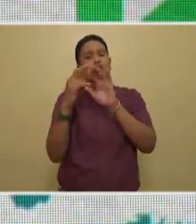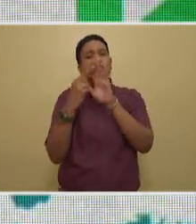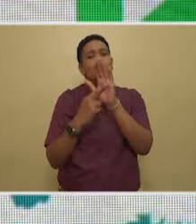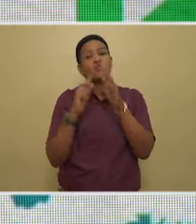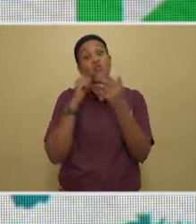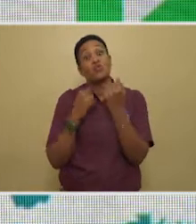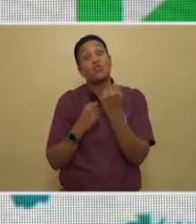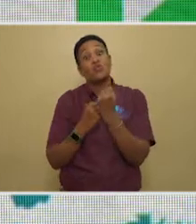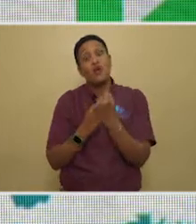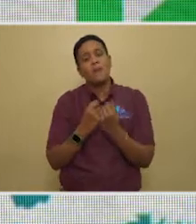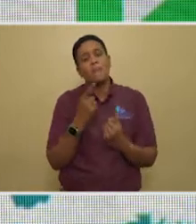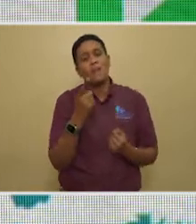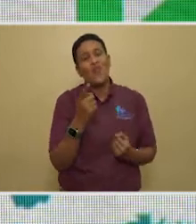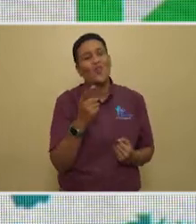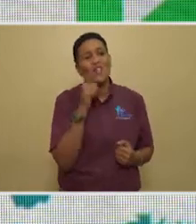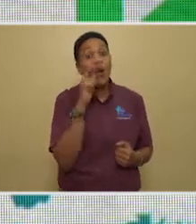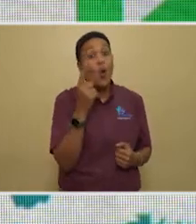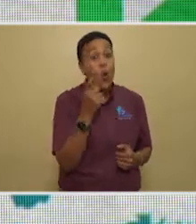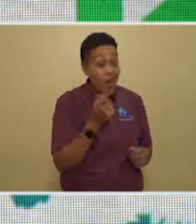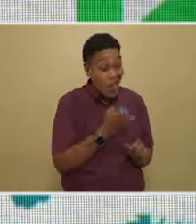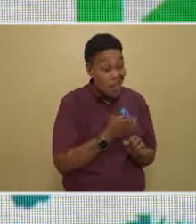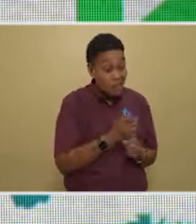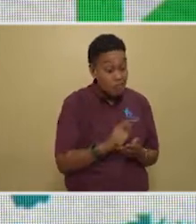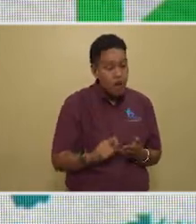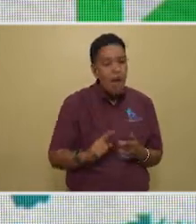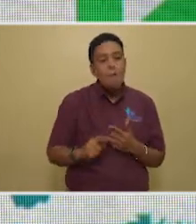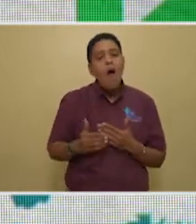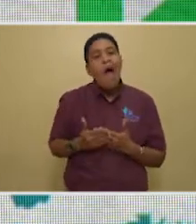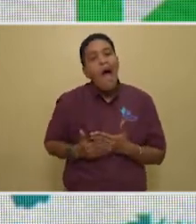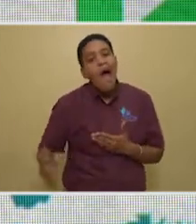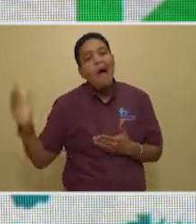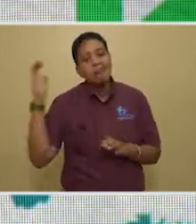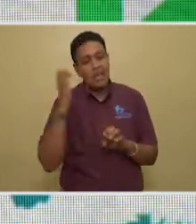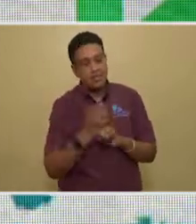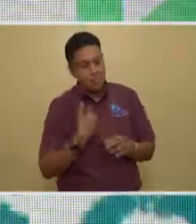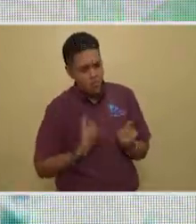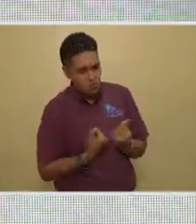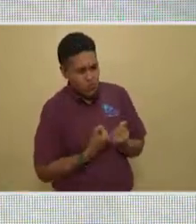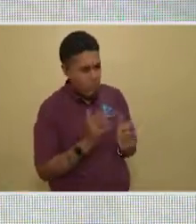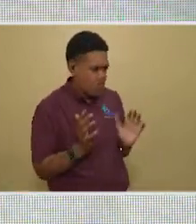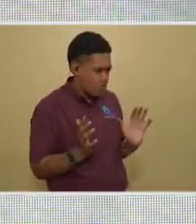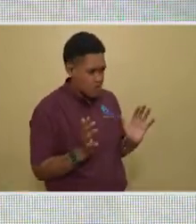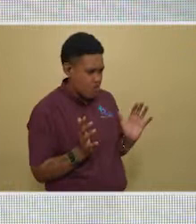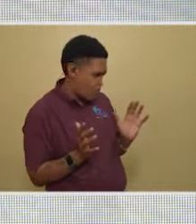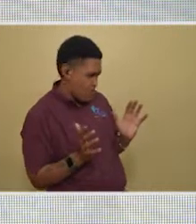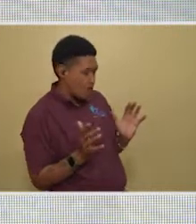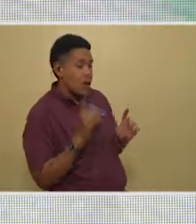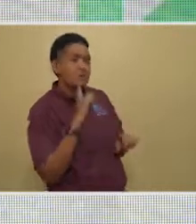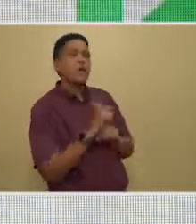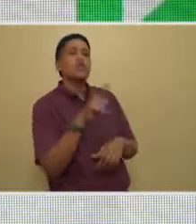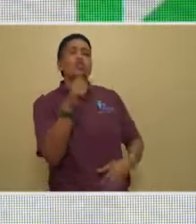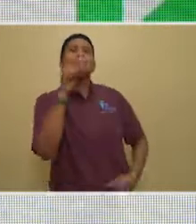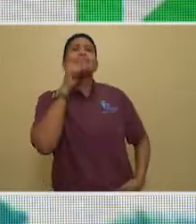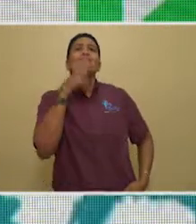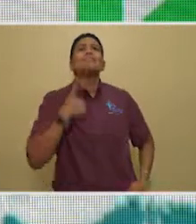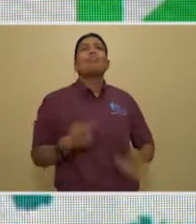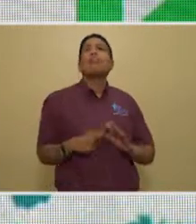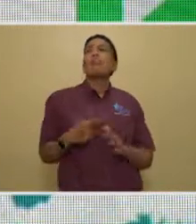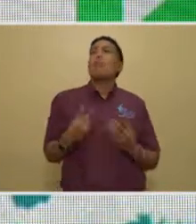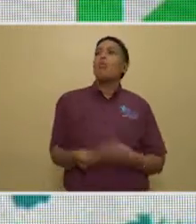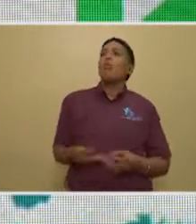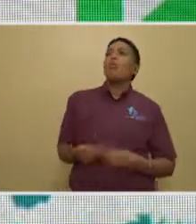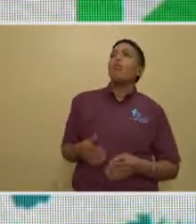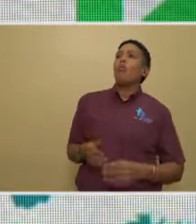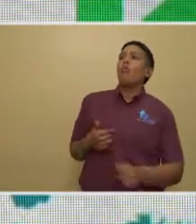support you, not just up to the exam, but even after the exams, to ensure that you are not at a disadvantage as